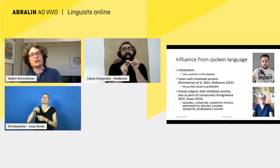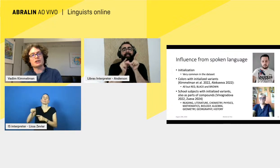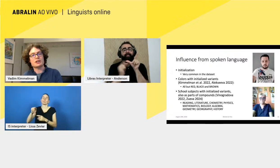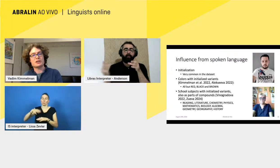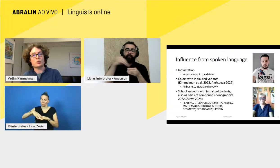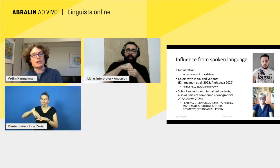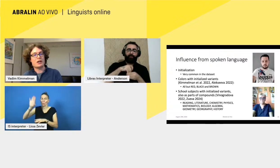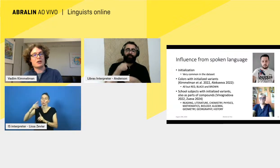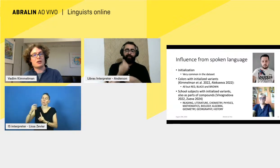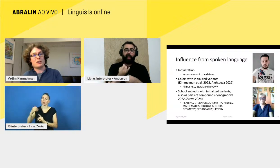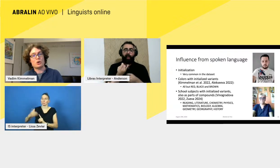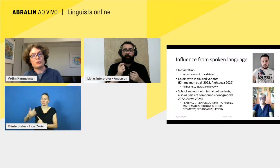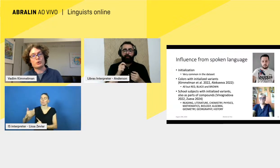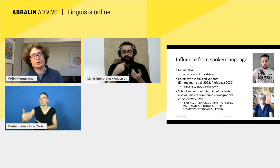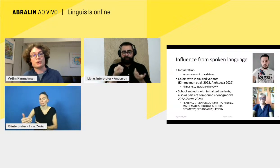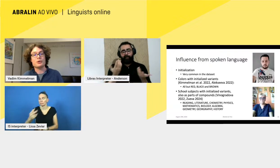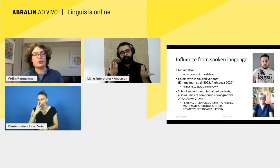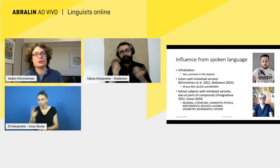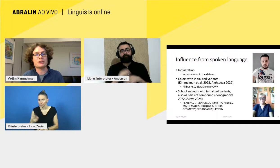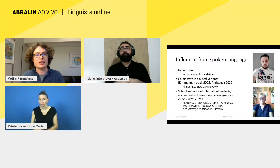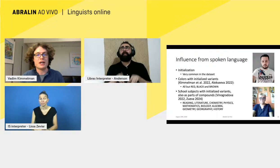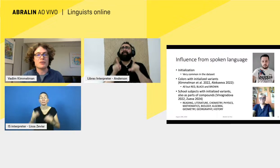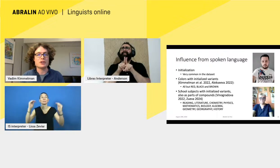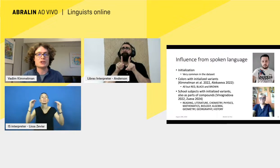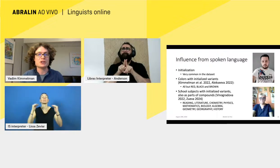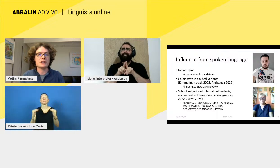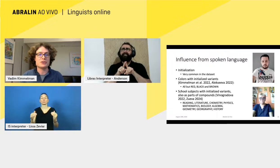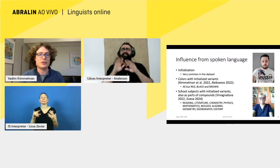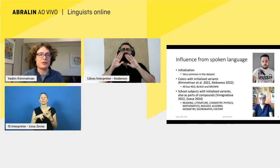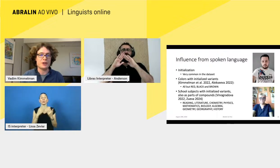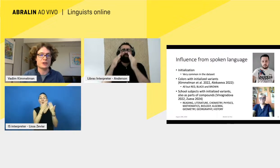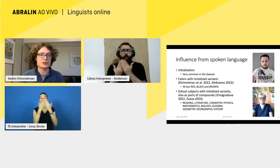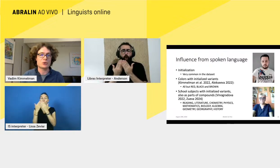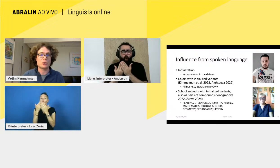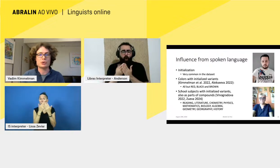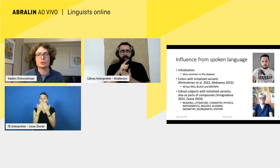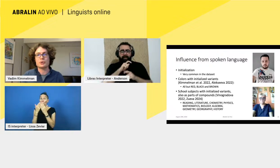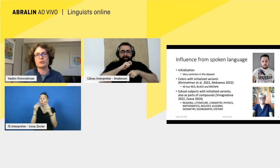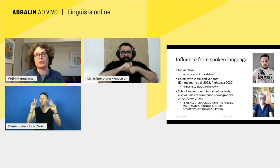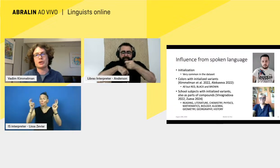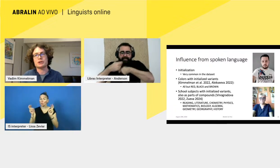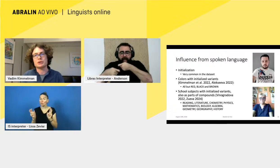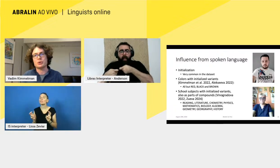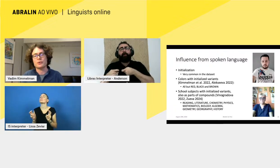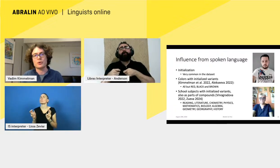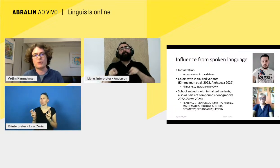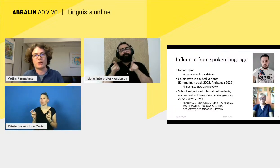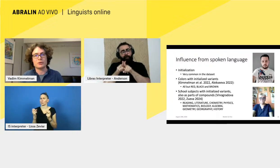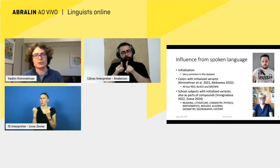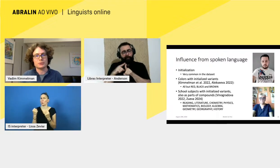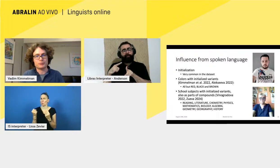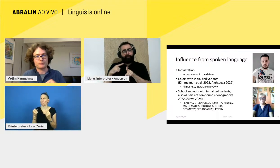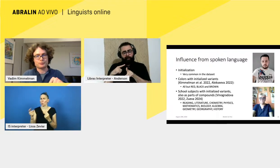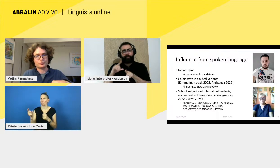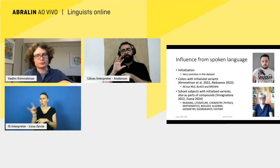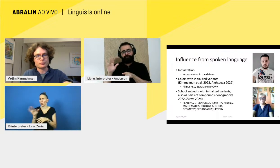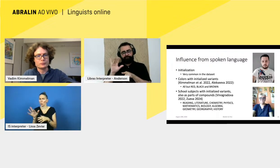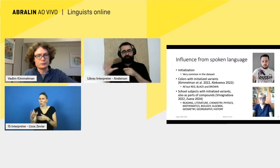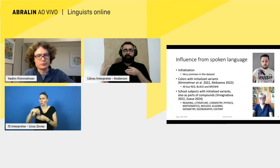School subjects as well almost universally have initialized variants also as parts of